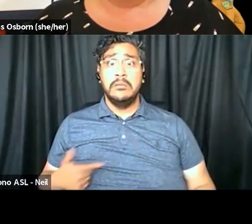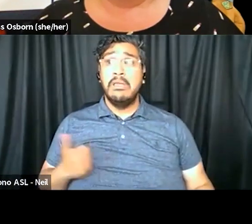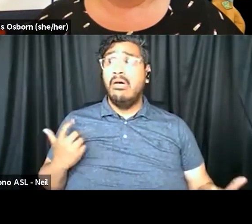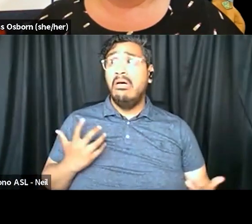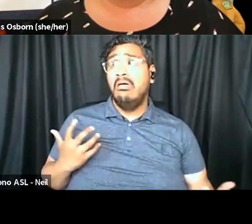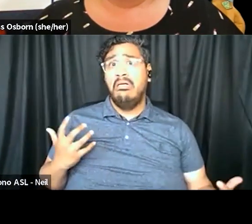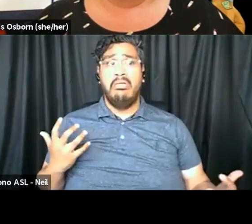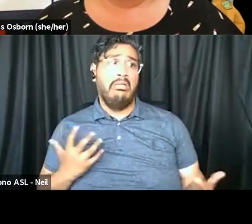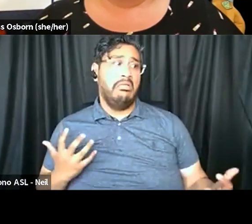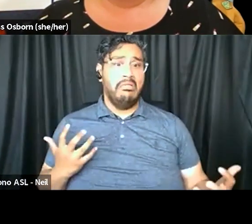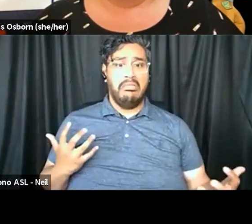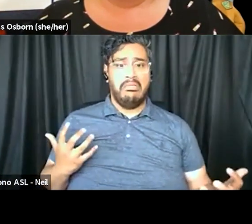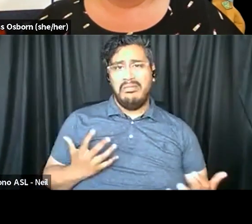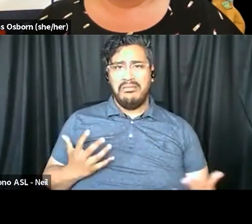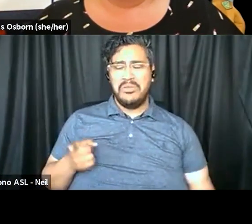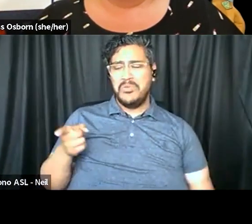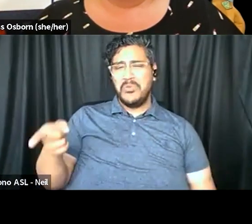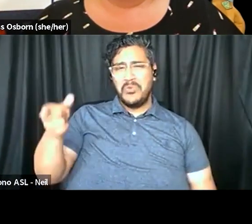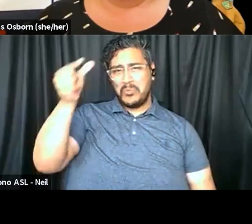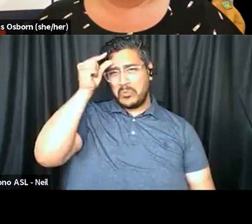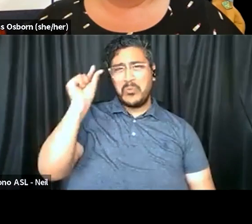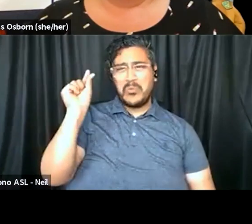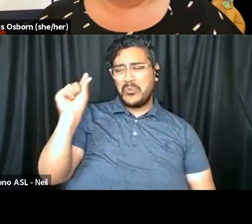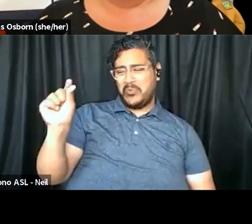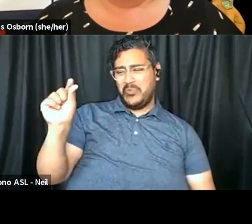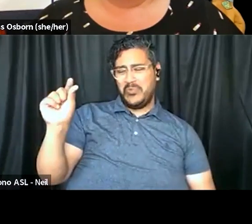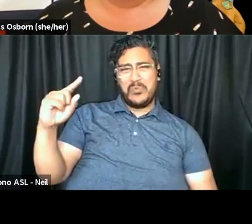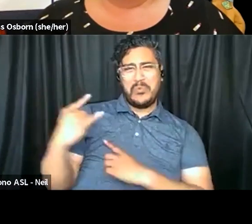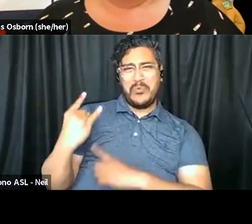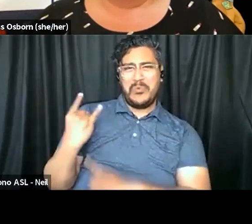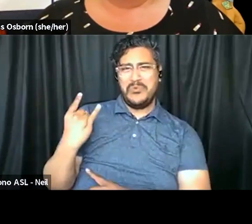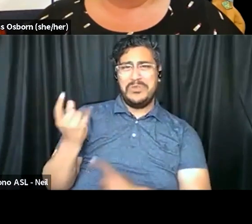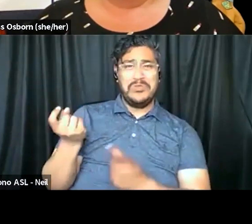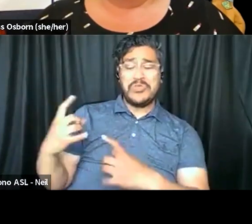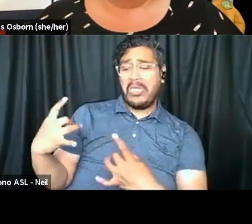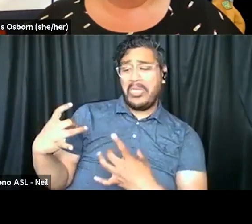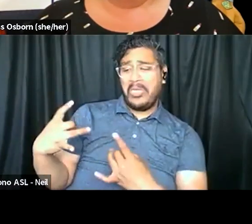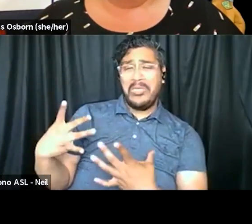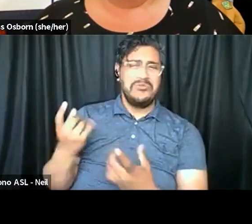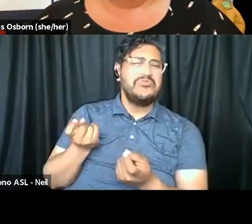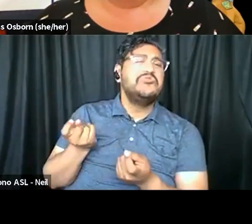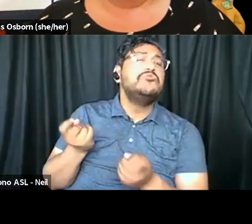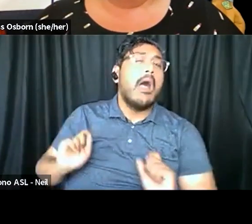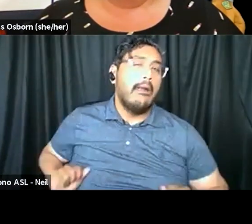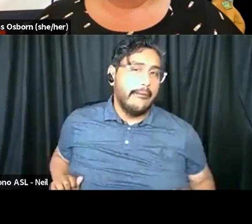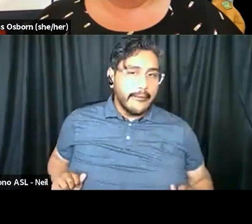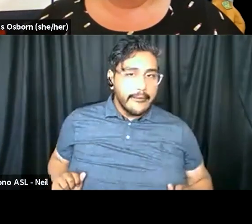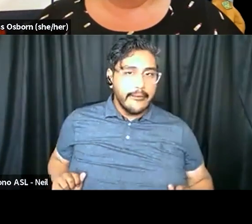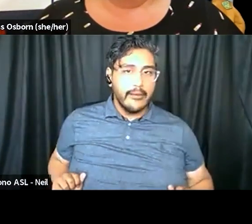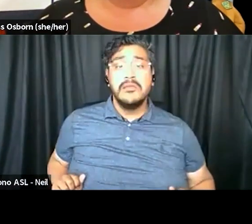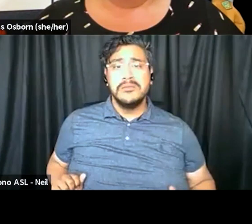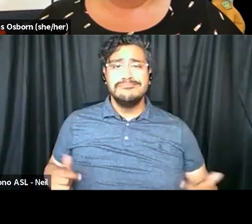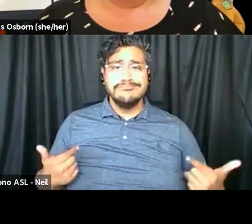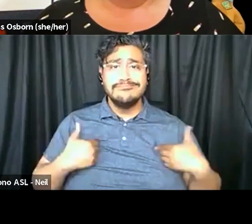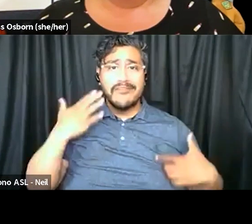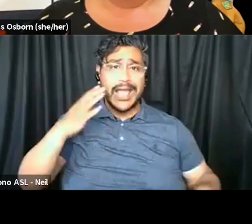by some small-minded bully trying to intimidate with hate and ignorance. I'm a fat bitch